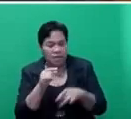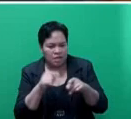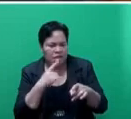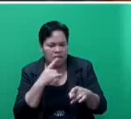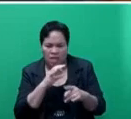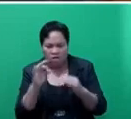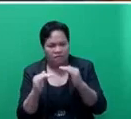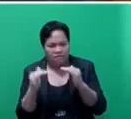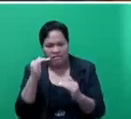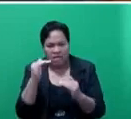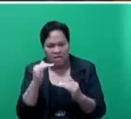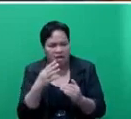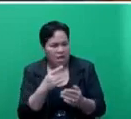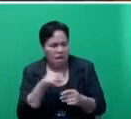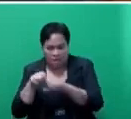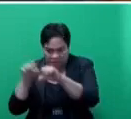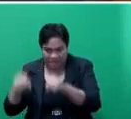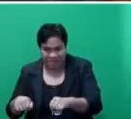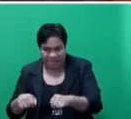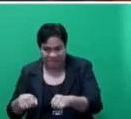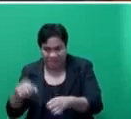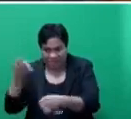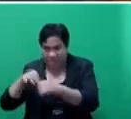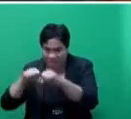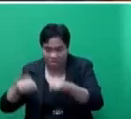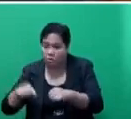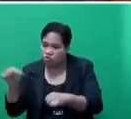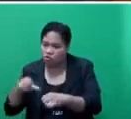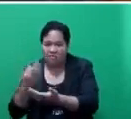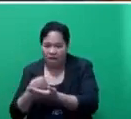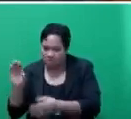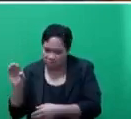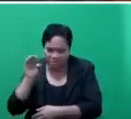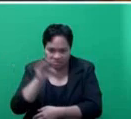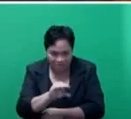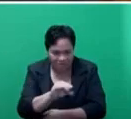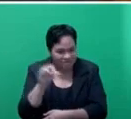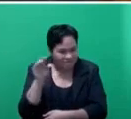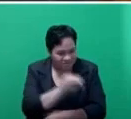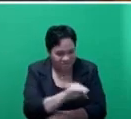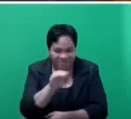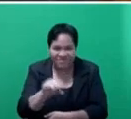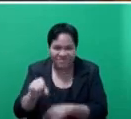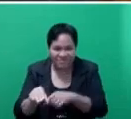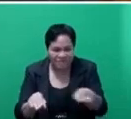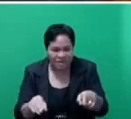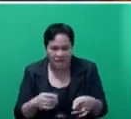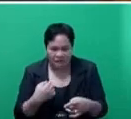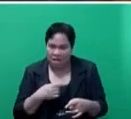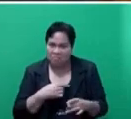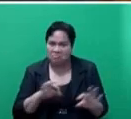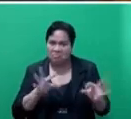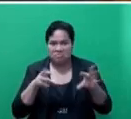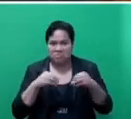providing funding to the political parties. We are badly handicapped in the way